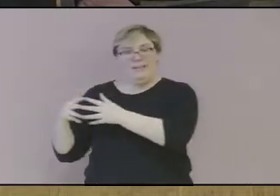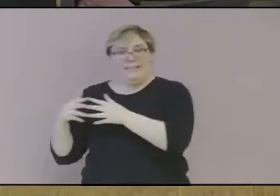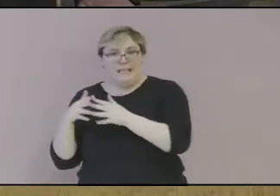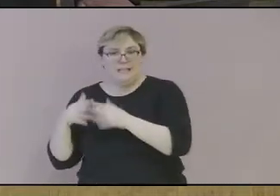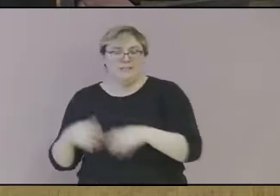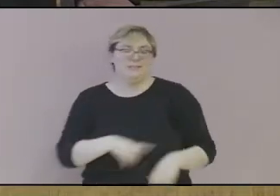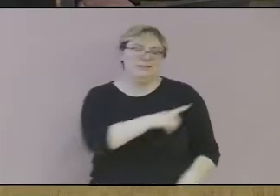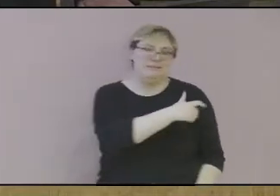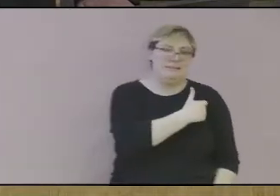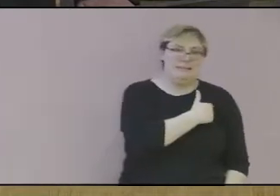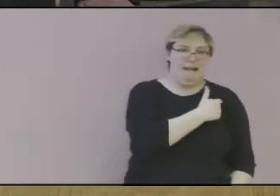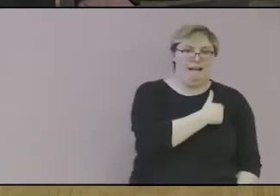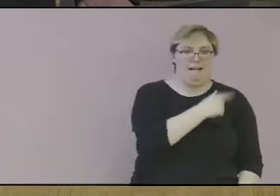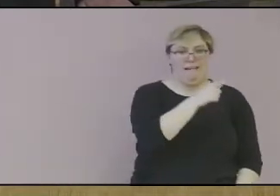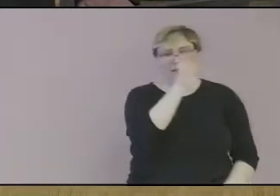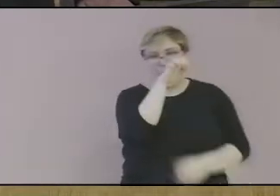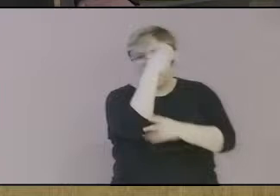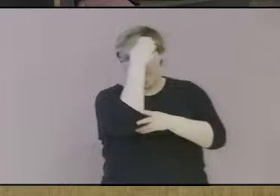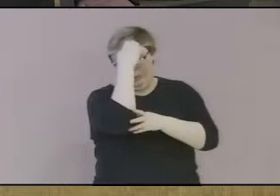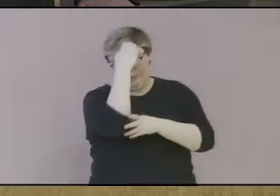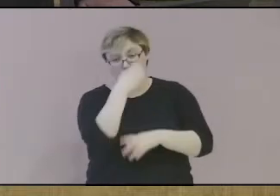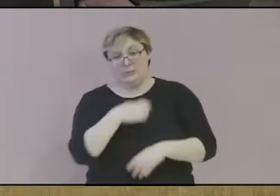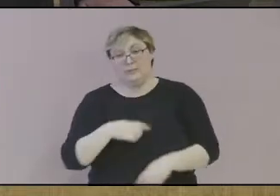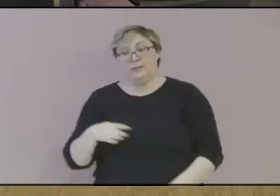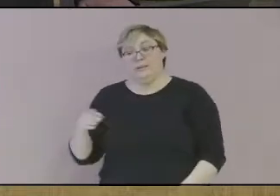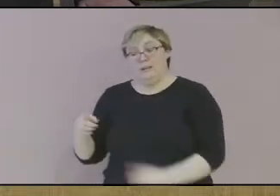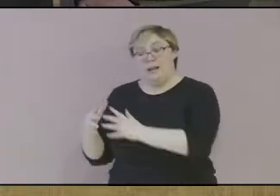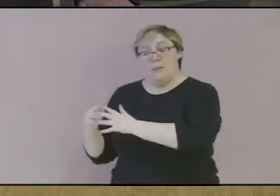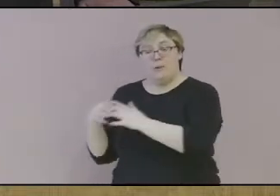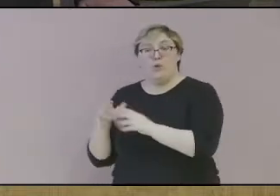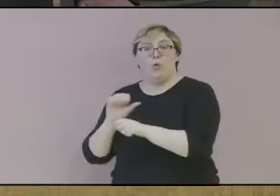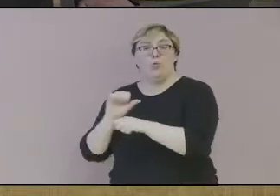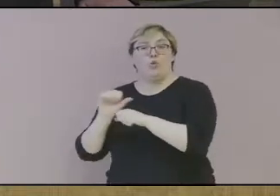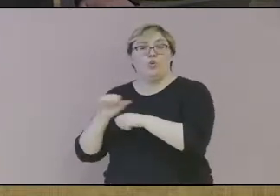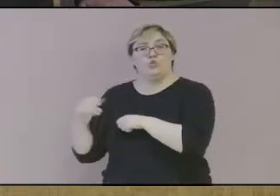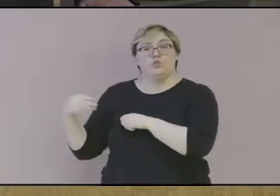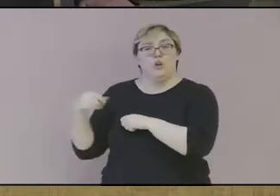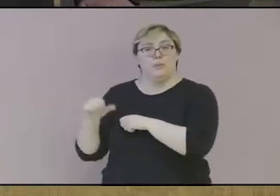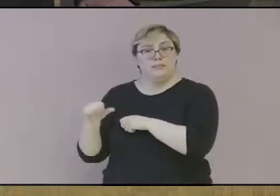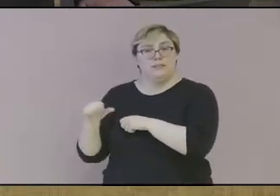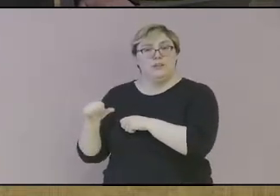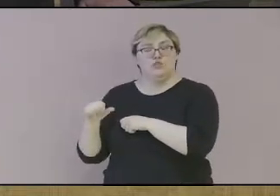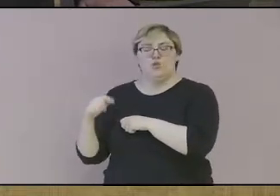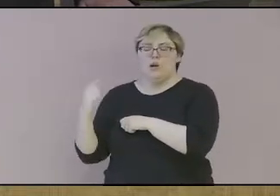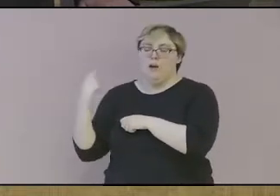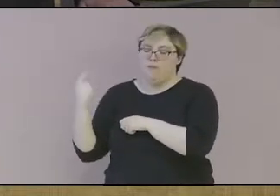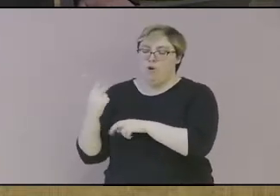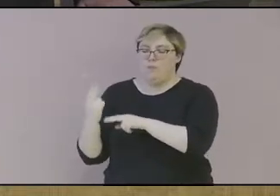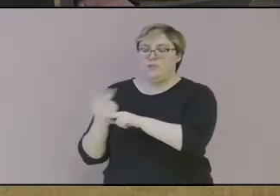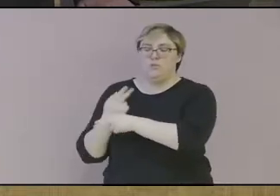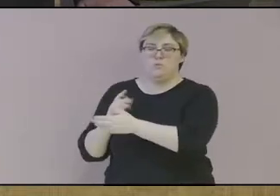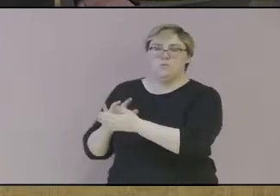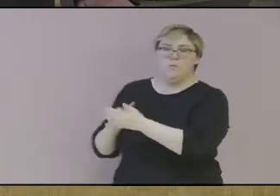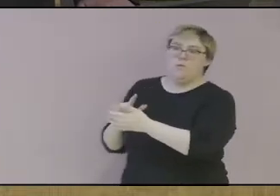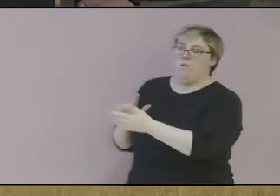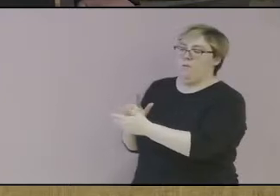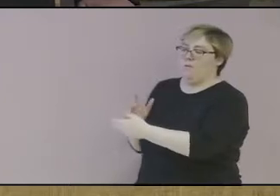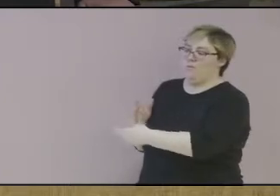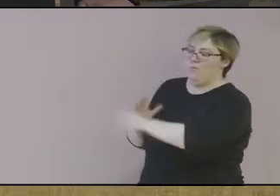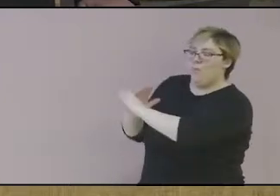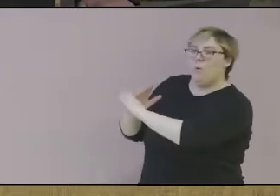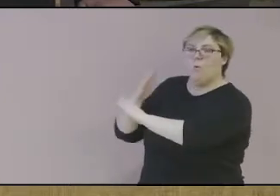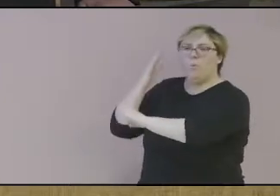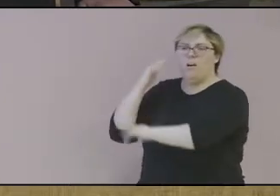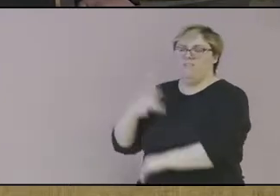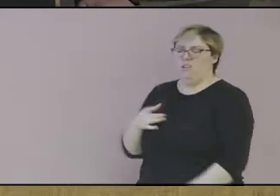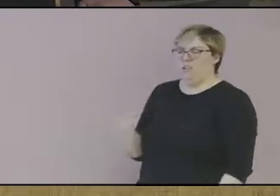US, workers' comp has always been weaponized as a way to prevent disabled people from getting jobs because they're thought to be expensive,